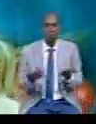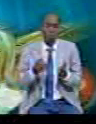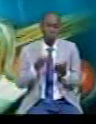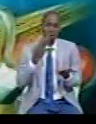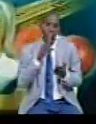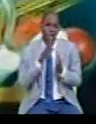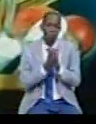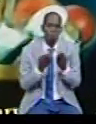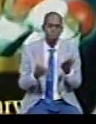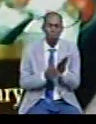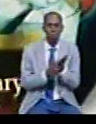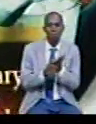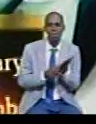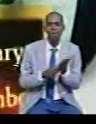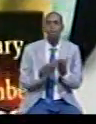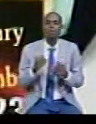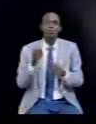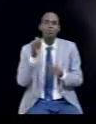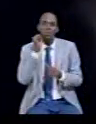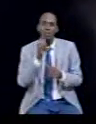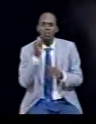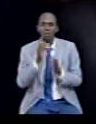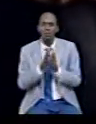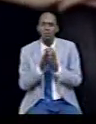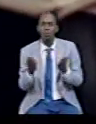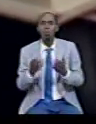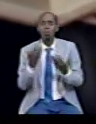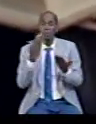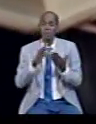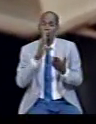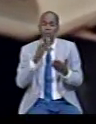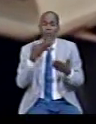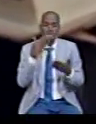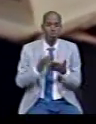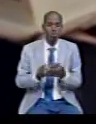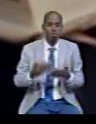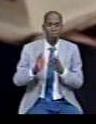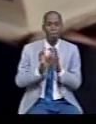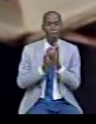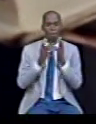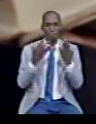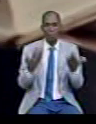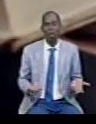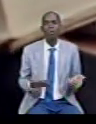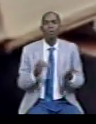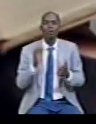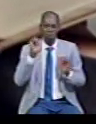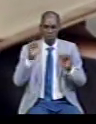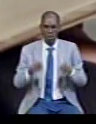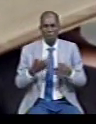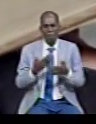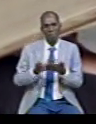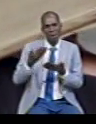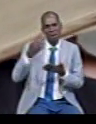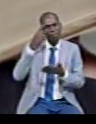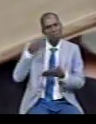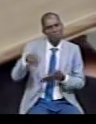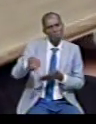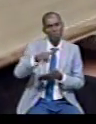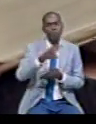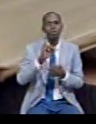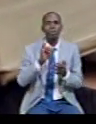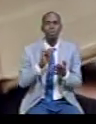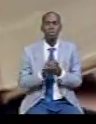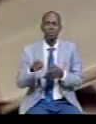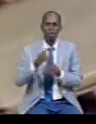material that we're sending to them. Maybe a good Bible with a good concordance. We decide to buy for them so that they'll be able to grow